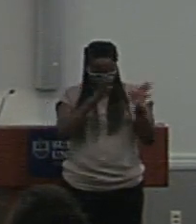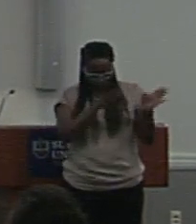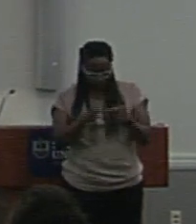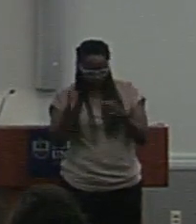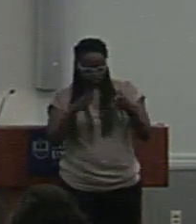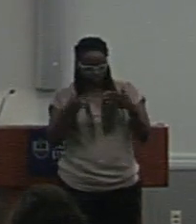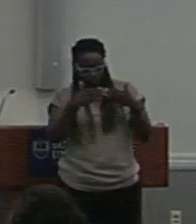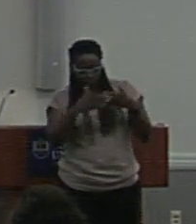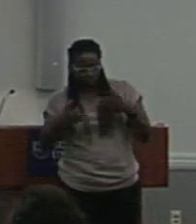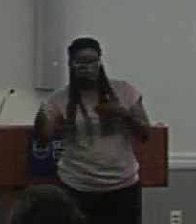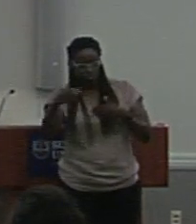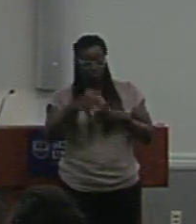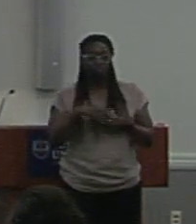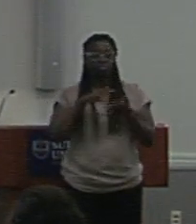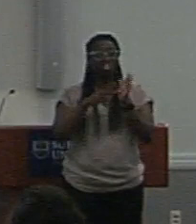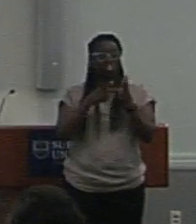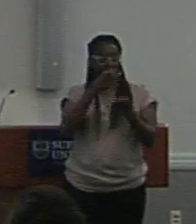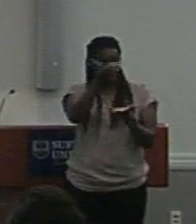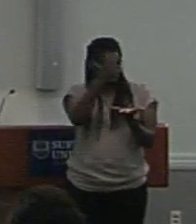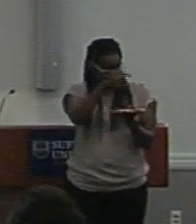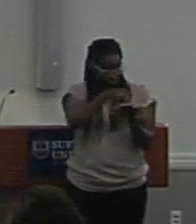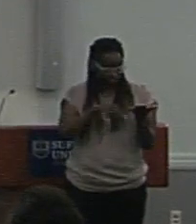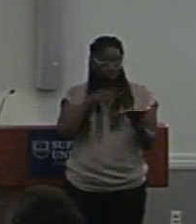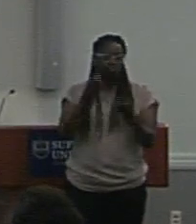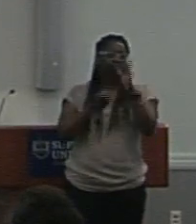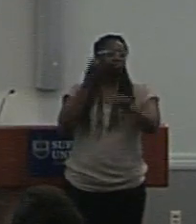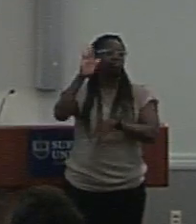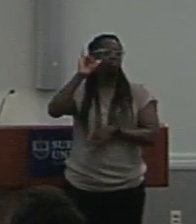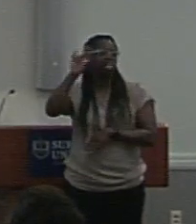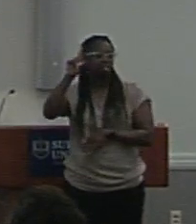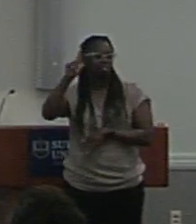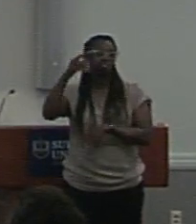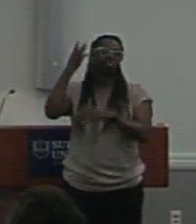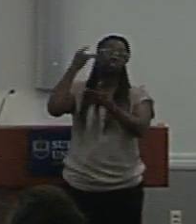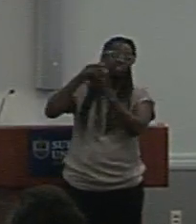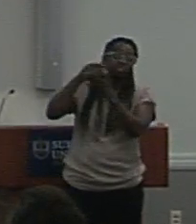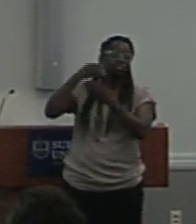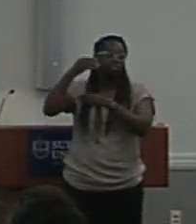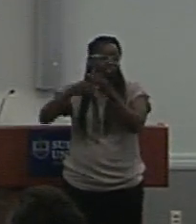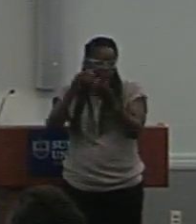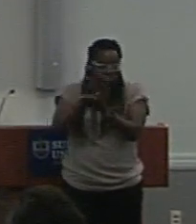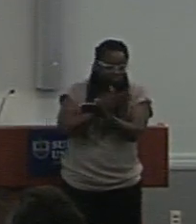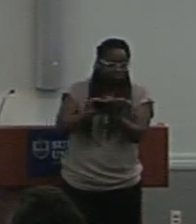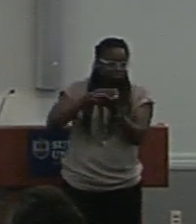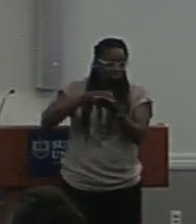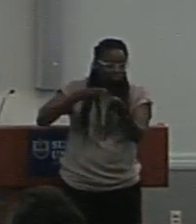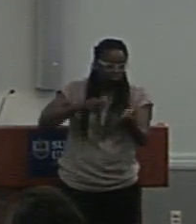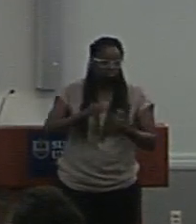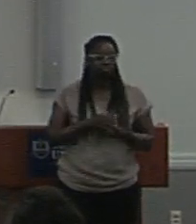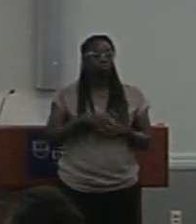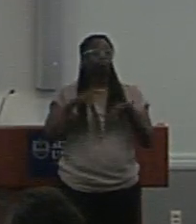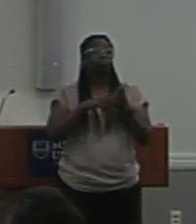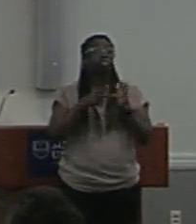So sometimes it can be a year or two process, but that doesn't mean that we're not paying attention to it. So I would encourage